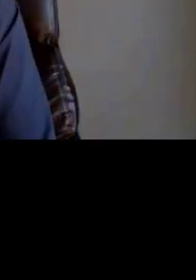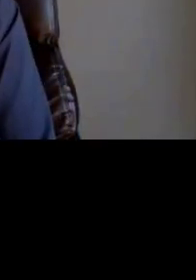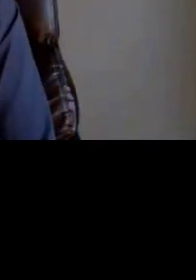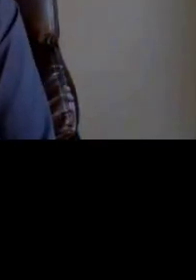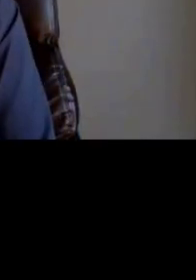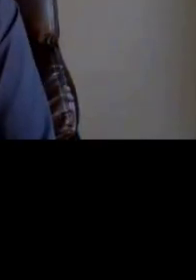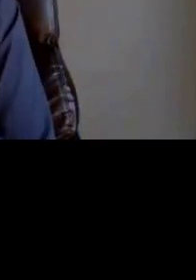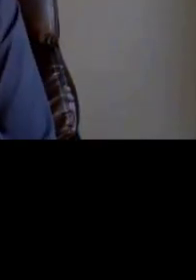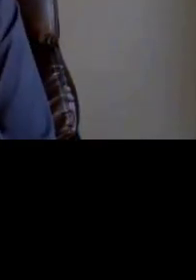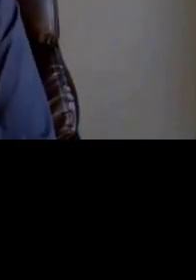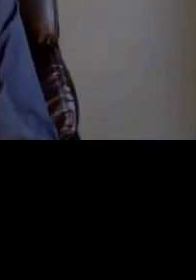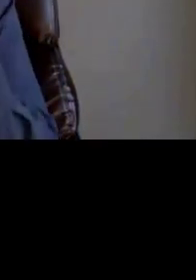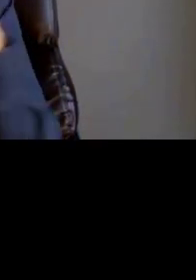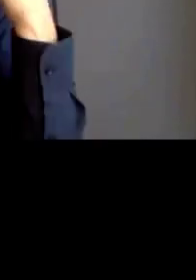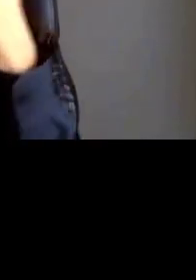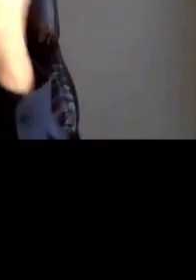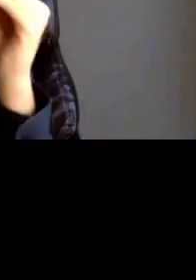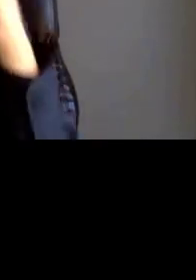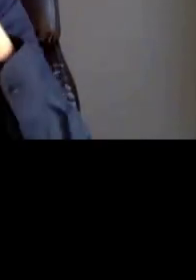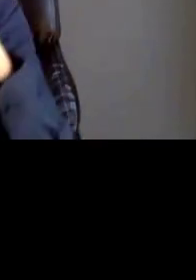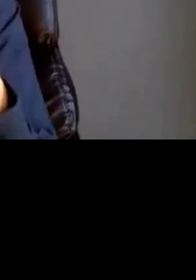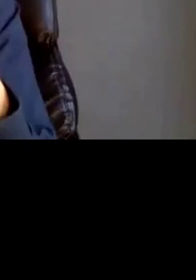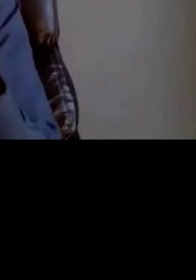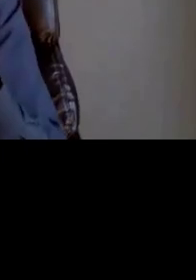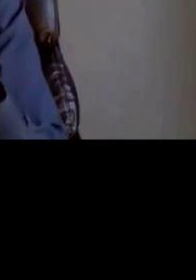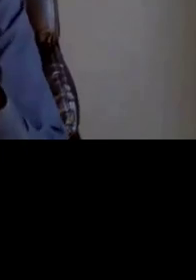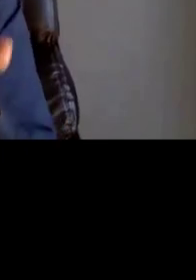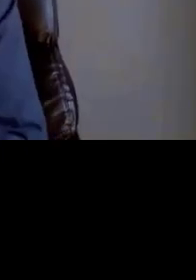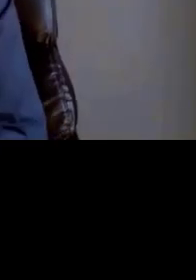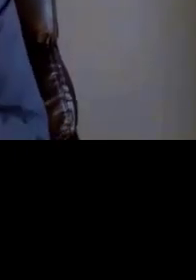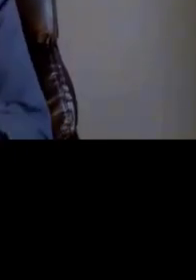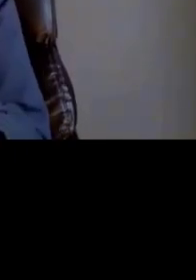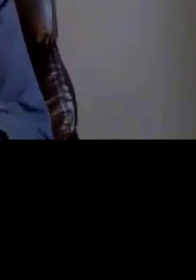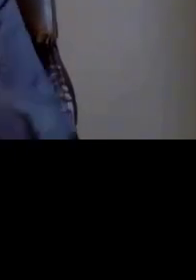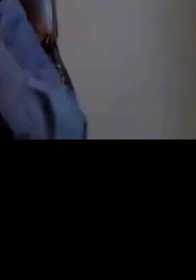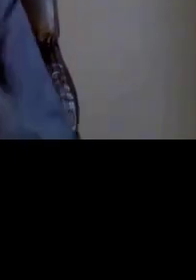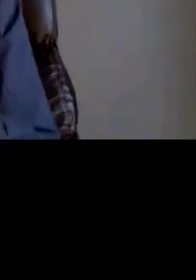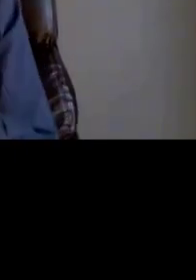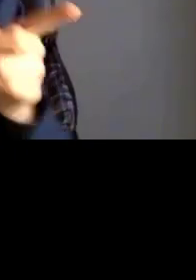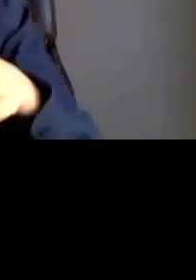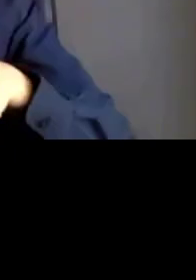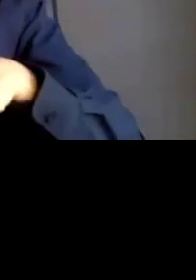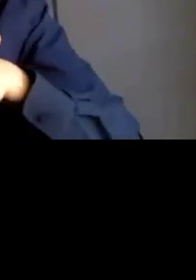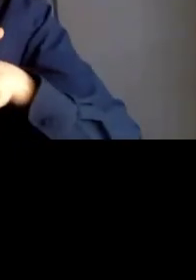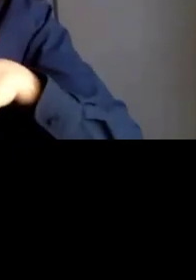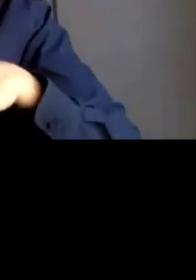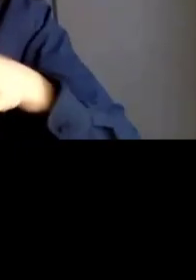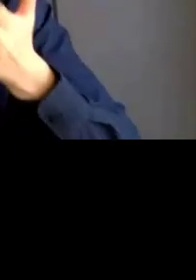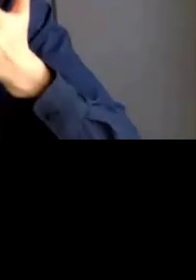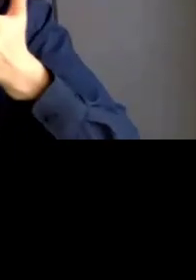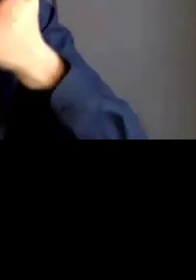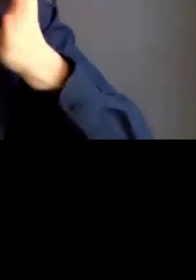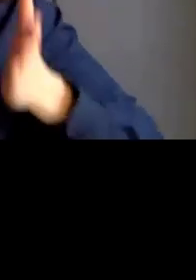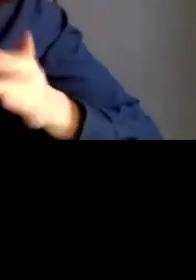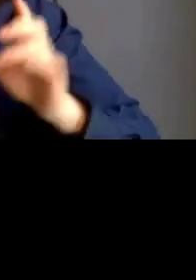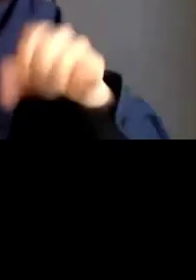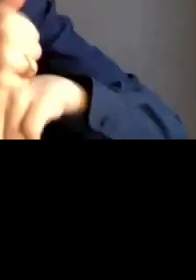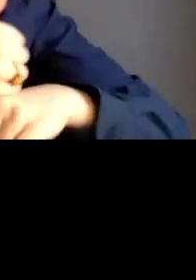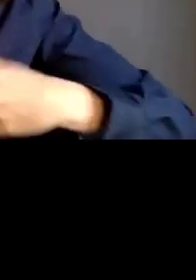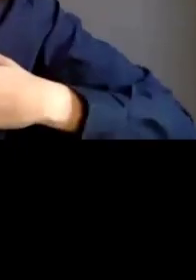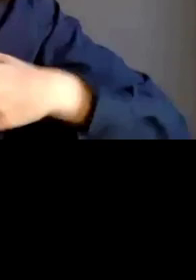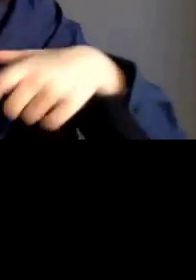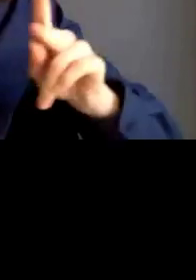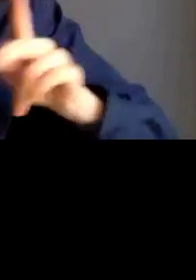new investigators, because we have that gap in between early stage investigators and then established investigators. And then what do we do in the